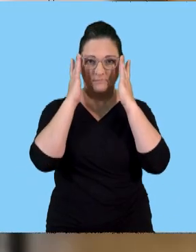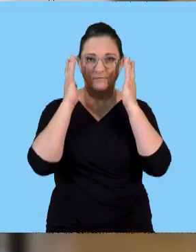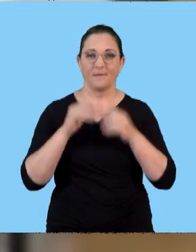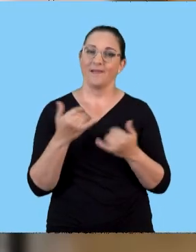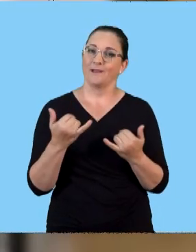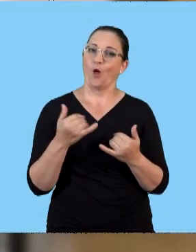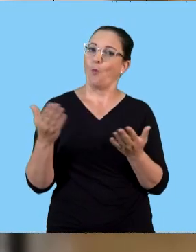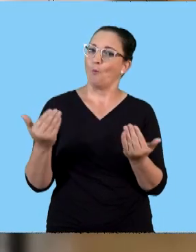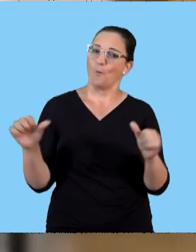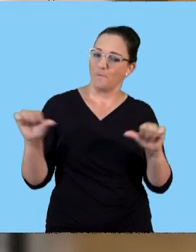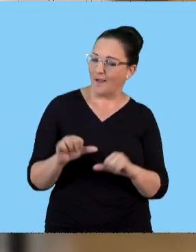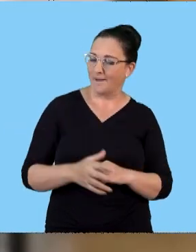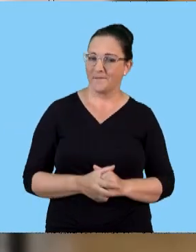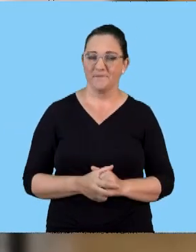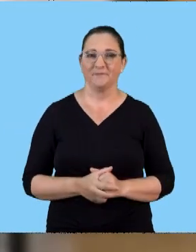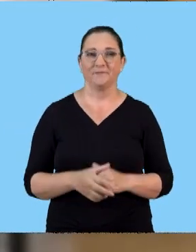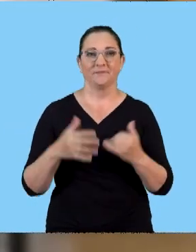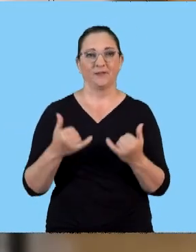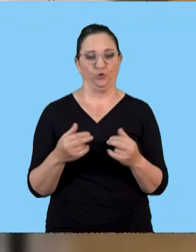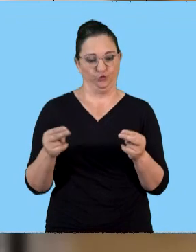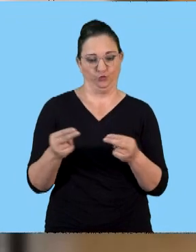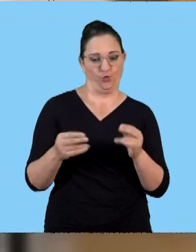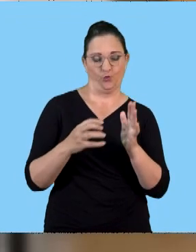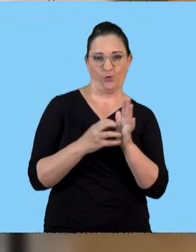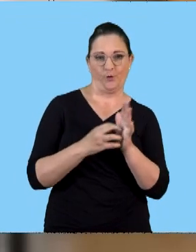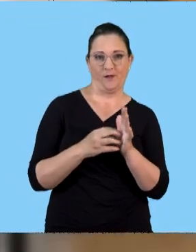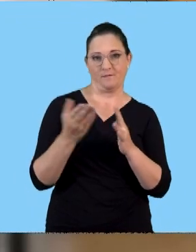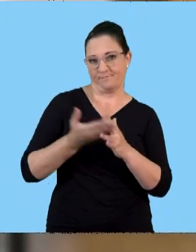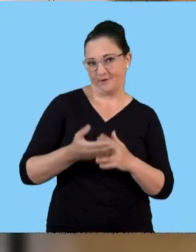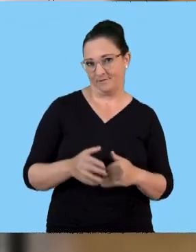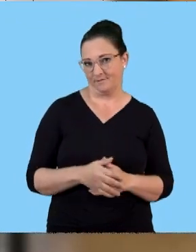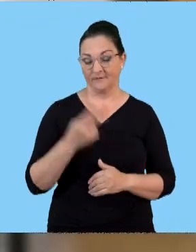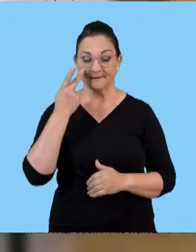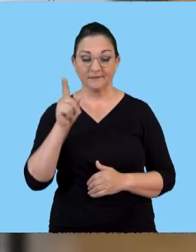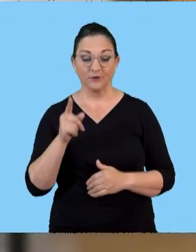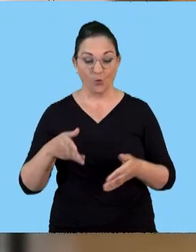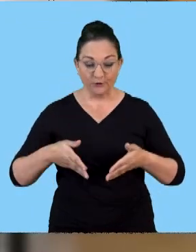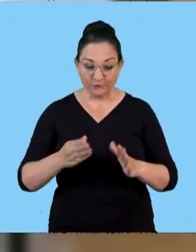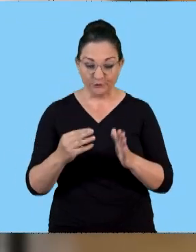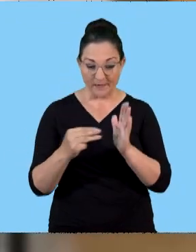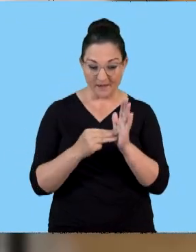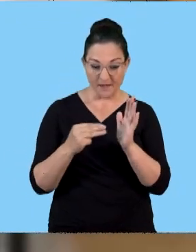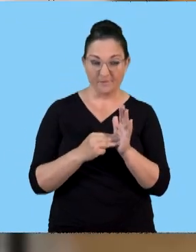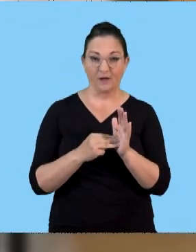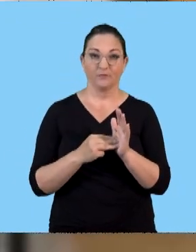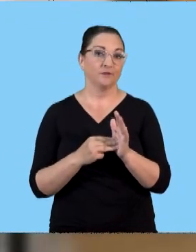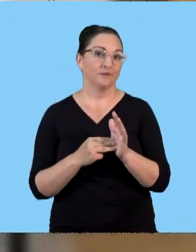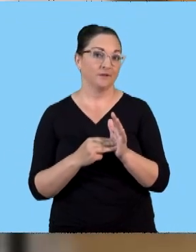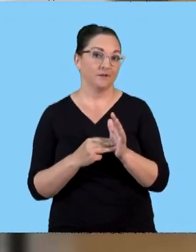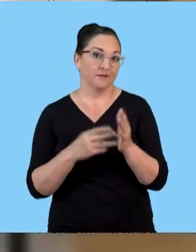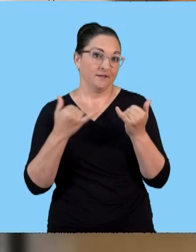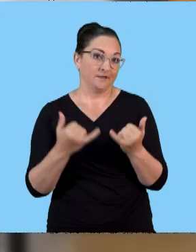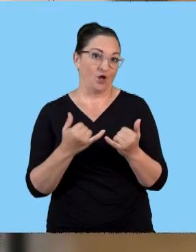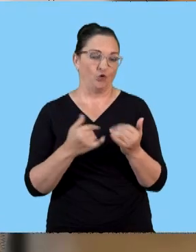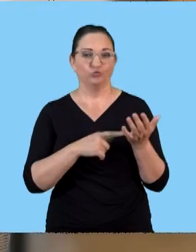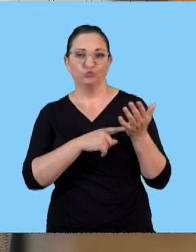Okay guys, welcome back after our short advert break. Let us quickly look at street maps which shows actually a few suburbs,